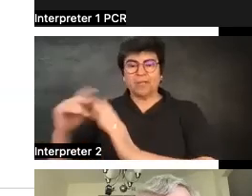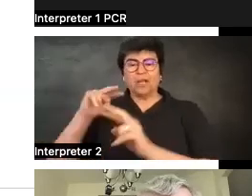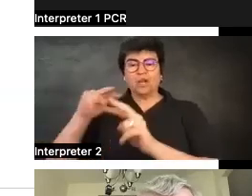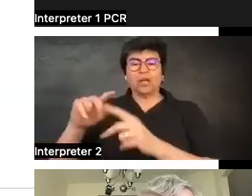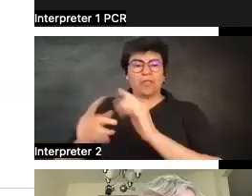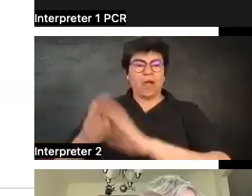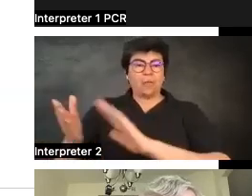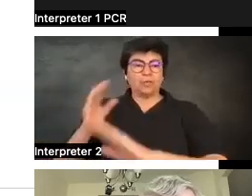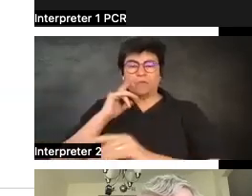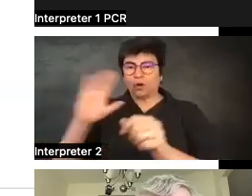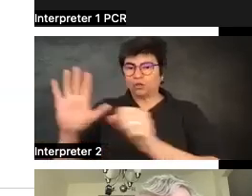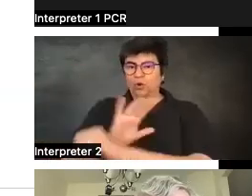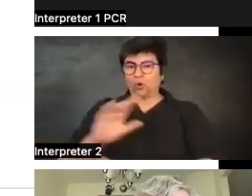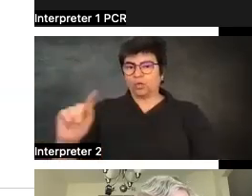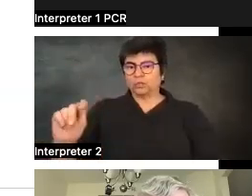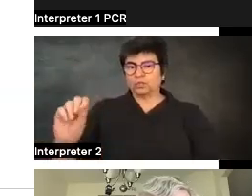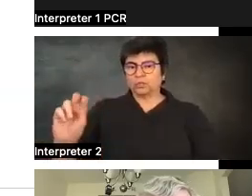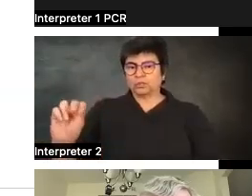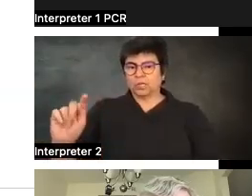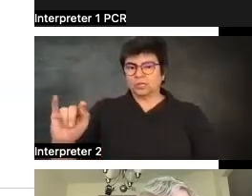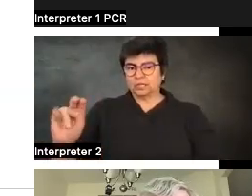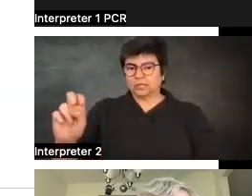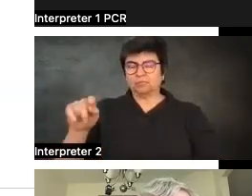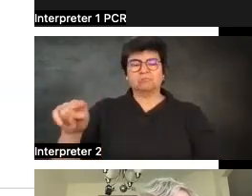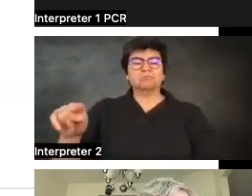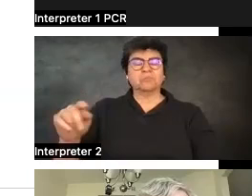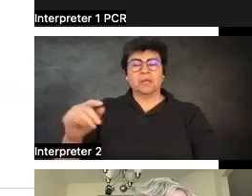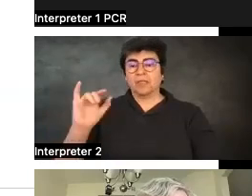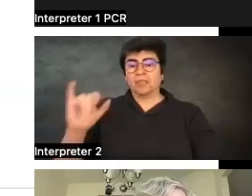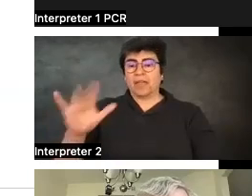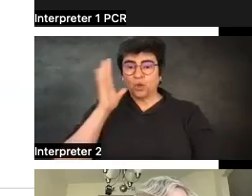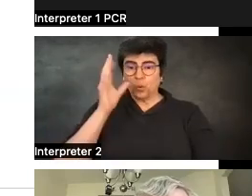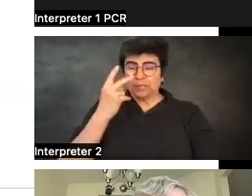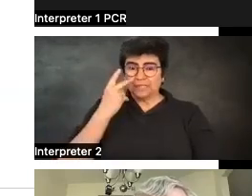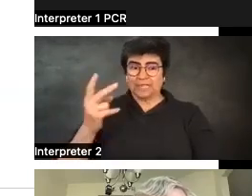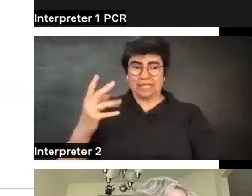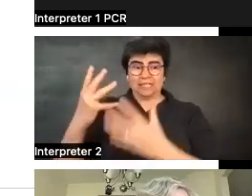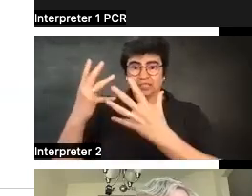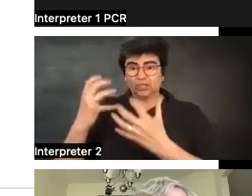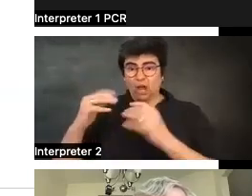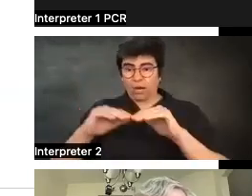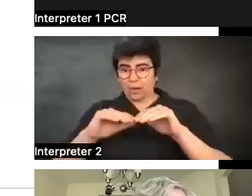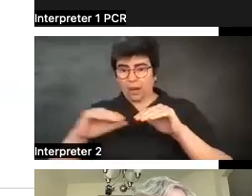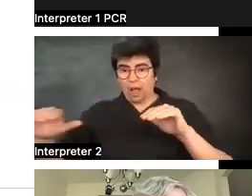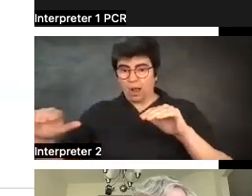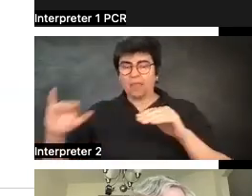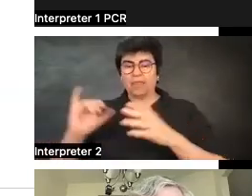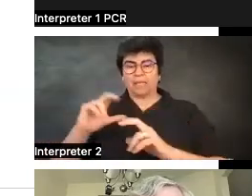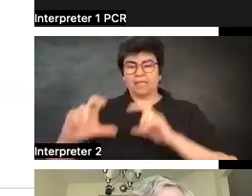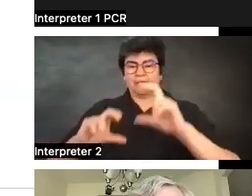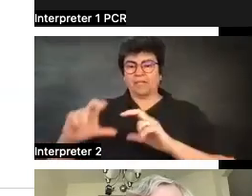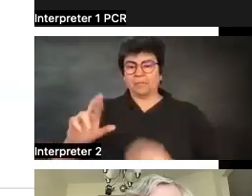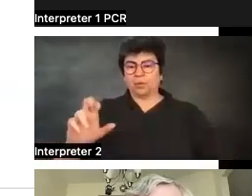total tontine. It is essentially, you will see the darker level, those are the investment returns